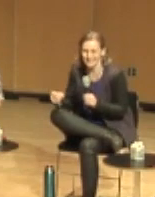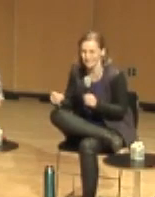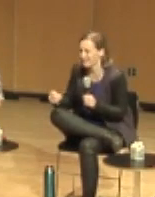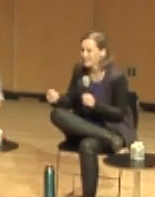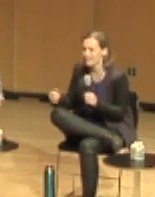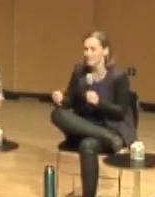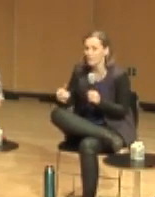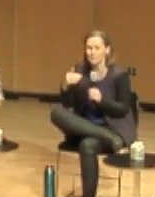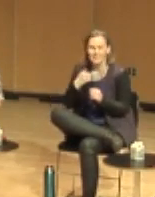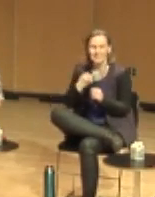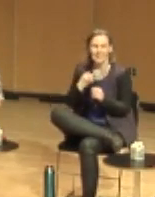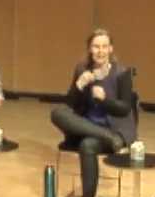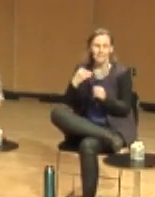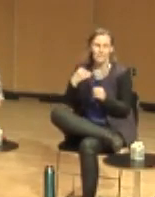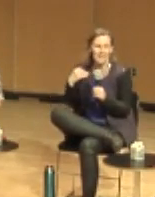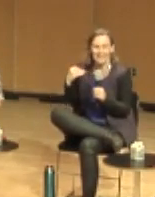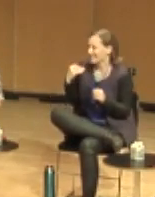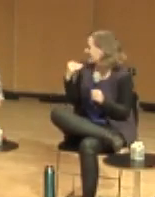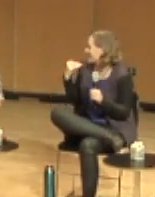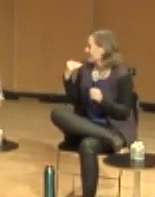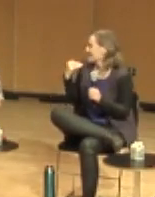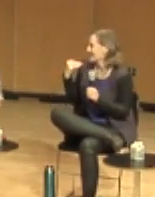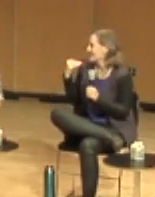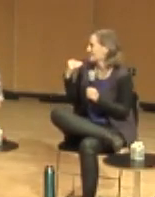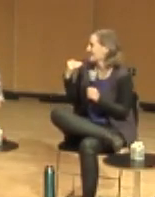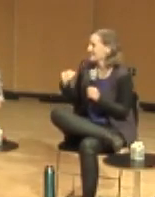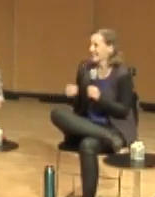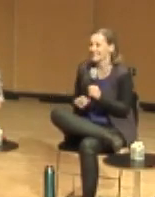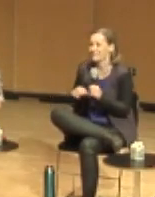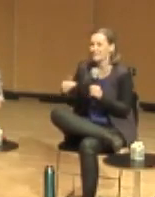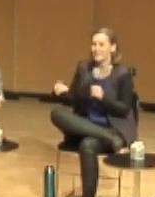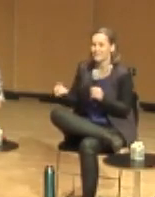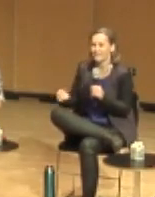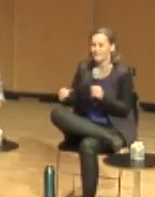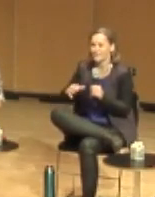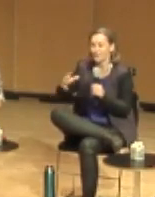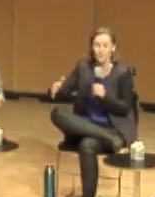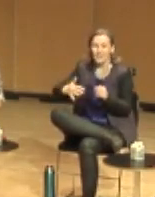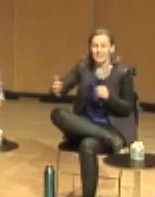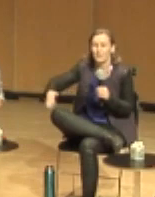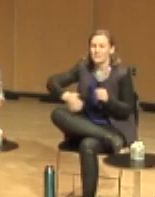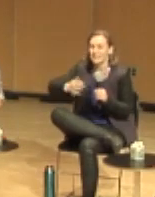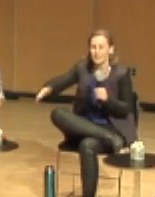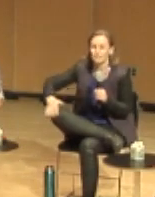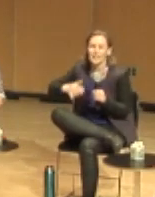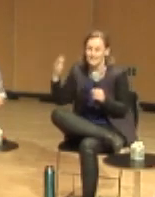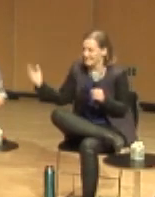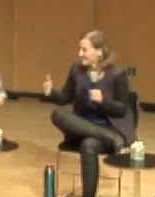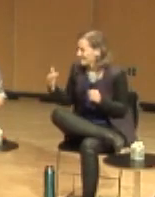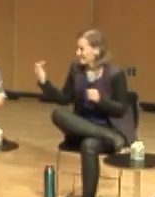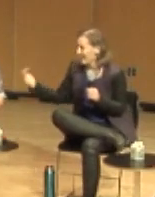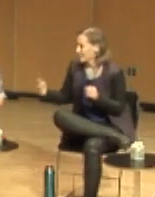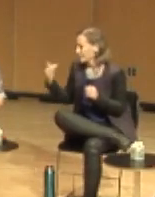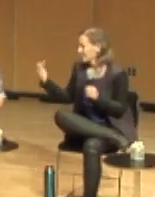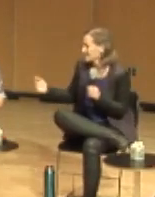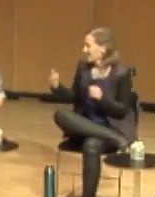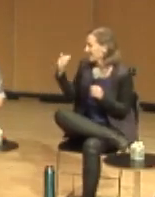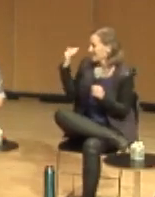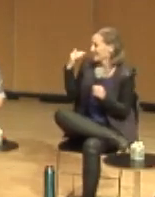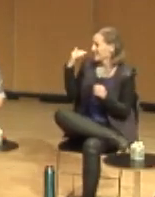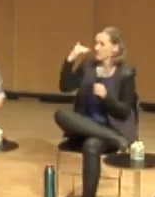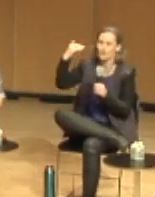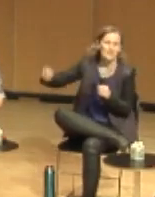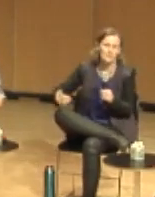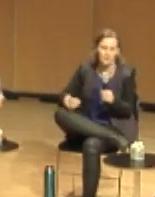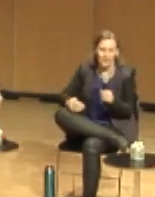US debut production we were really like afraid that there was going to be that as soon as you know that there was going to be a race to actually